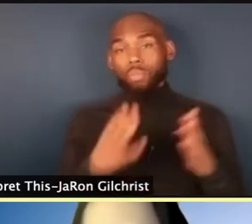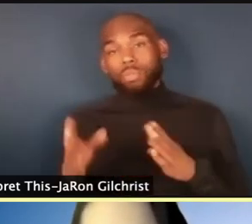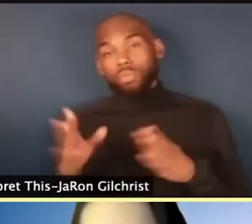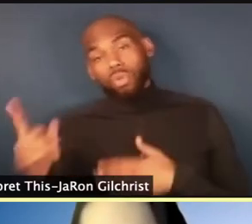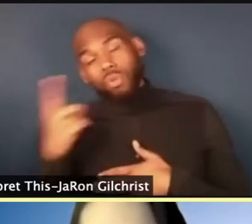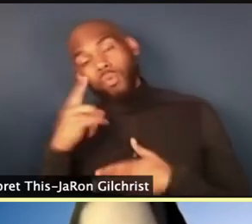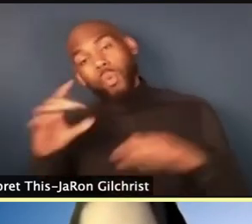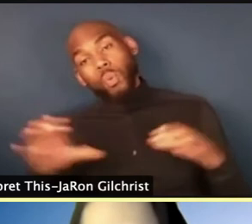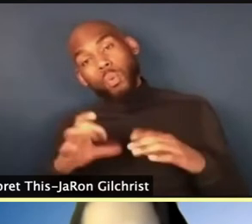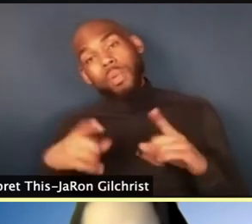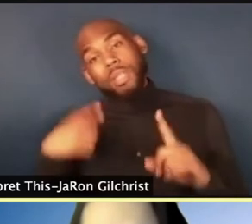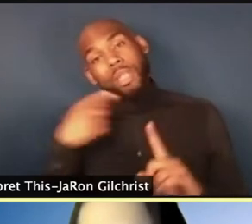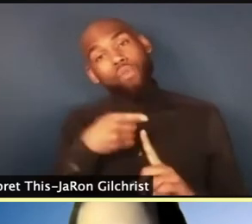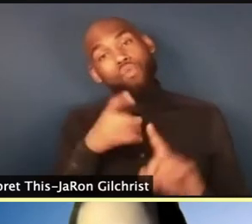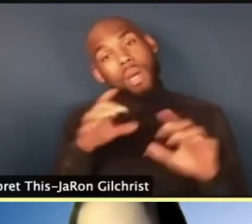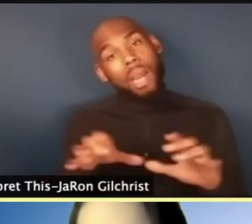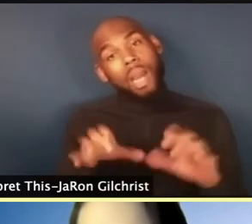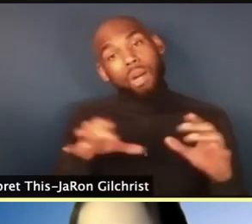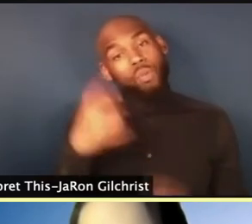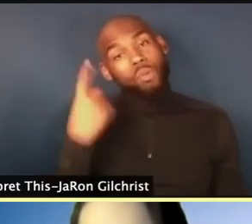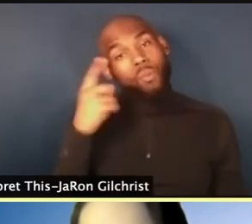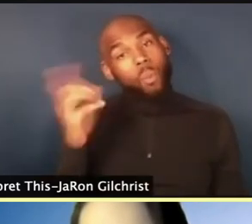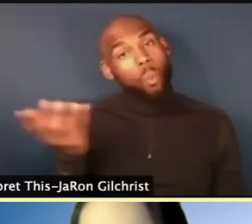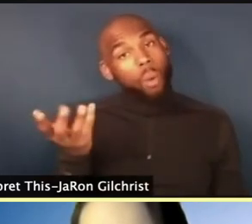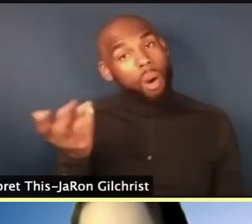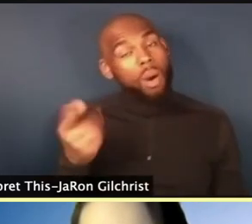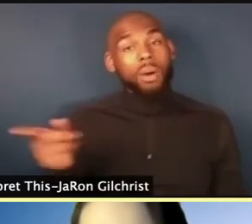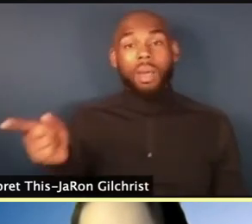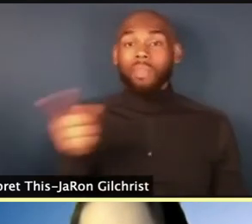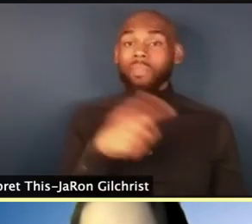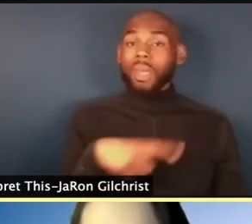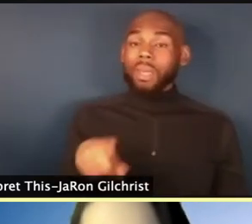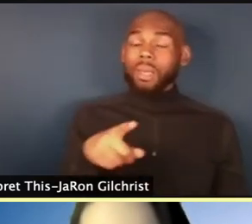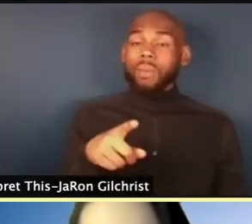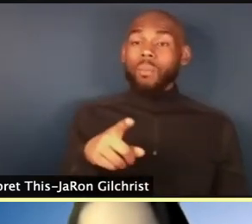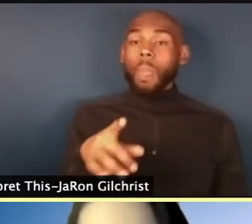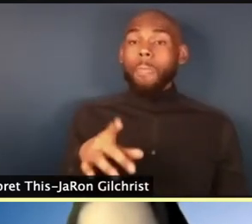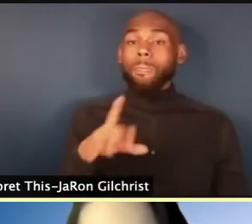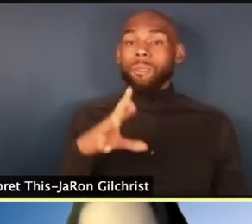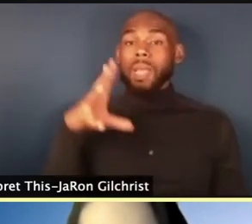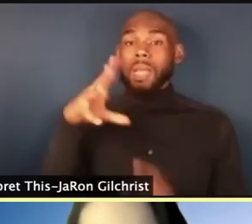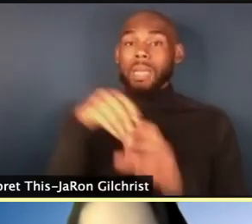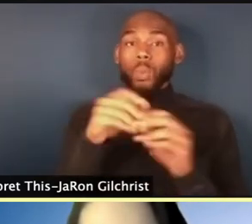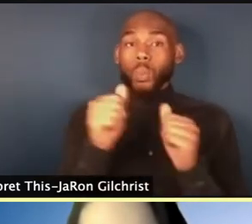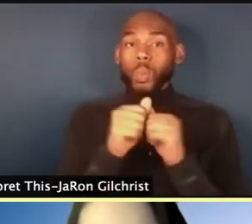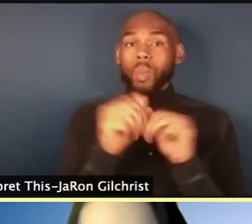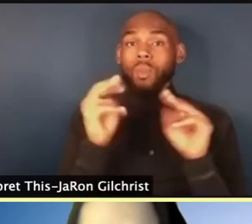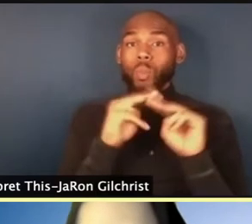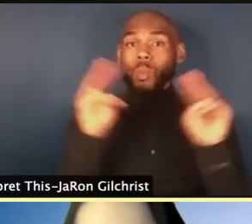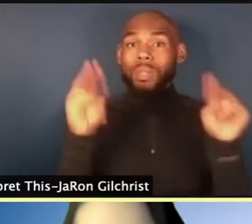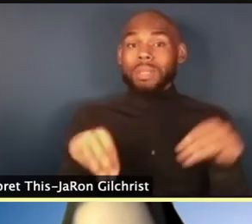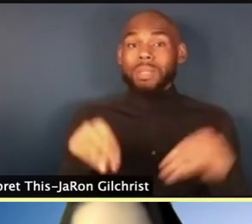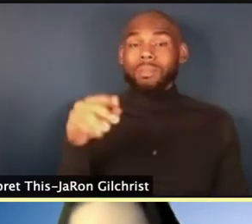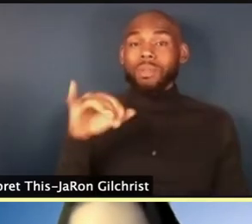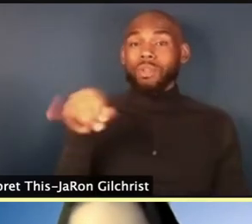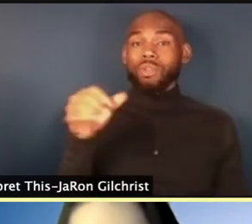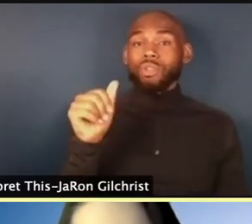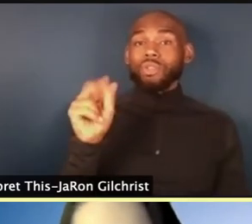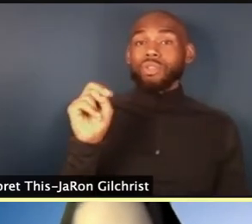this direct action was that they got in with the museum janitorial